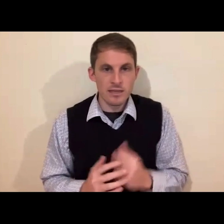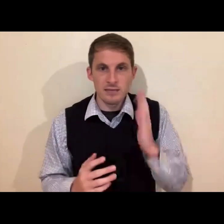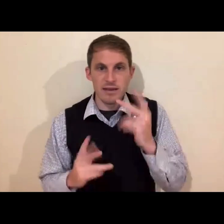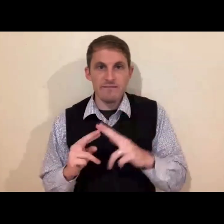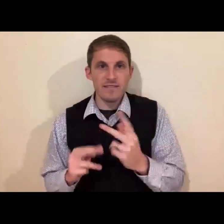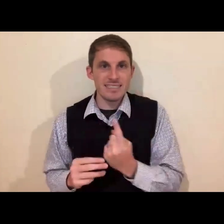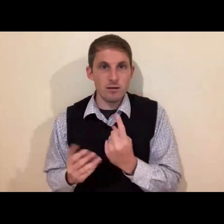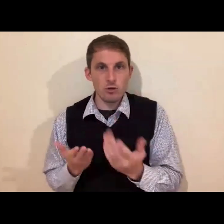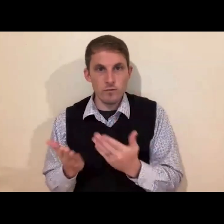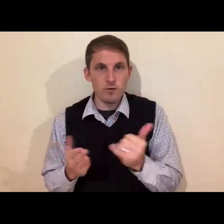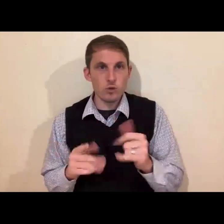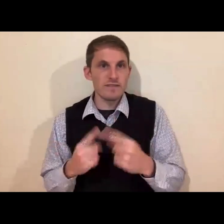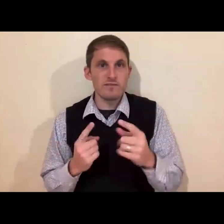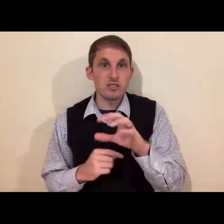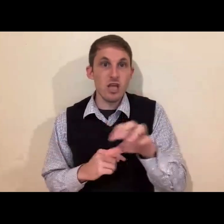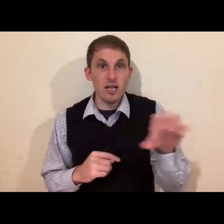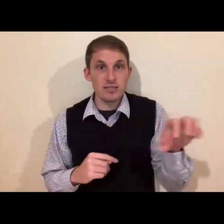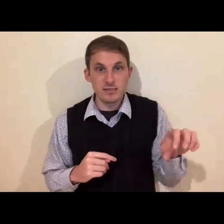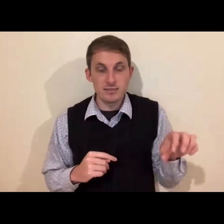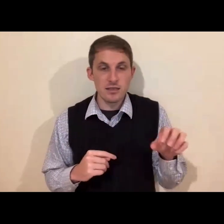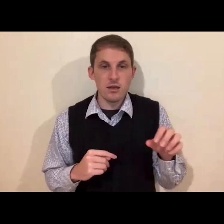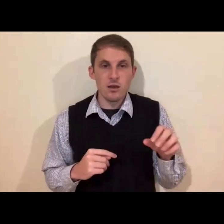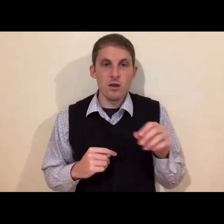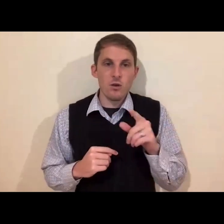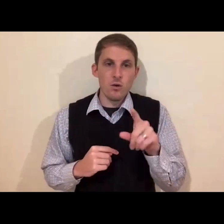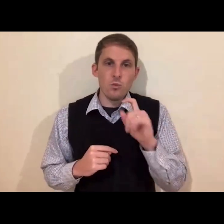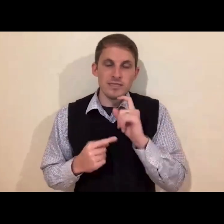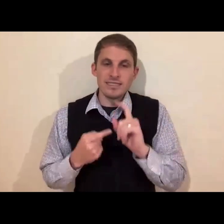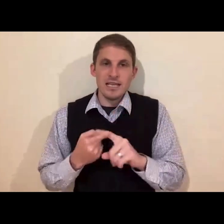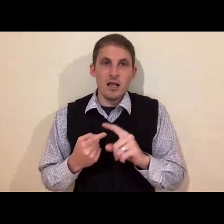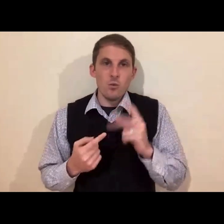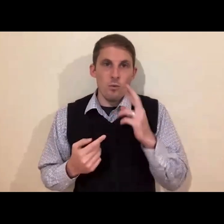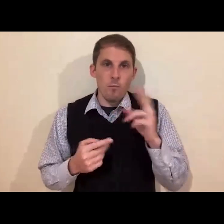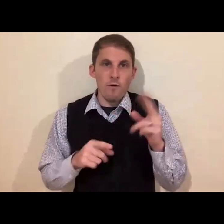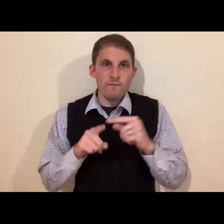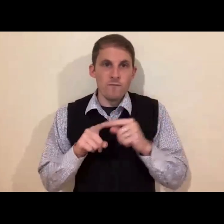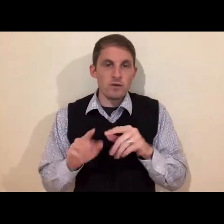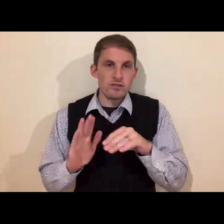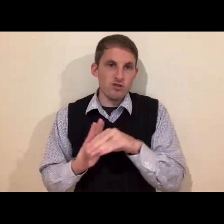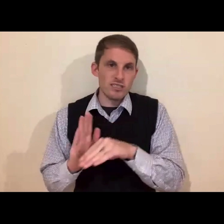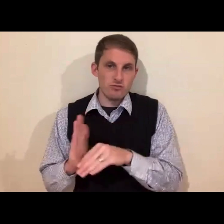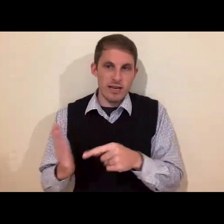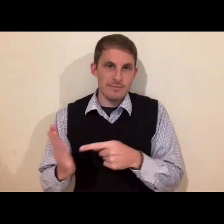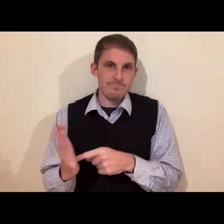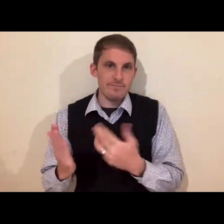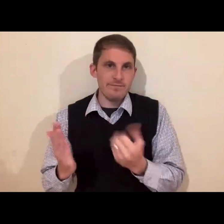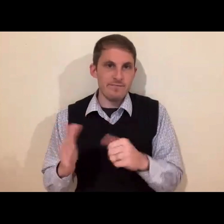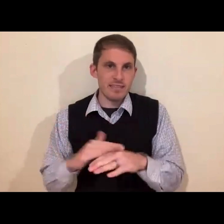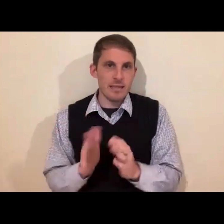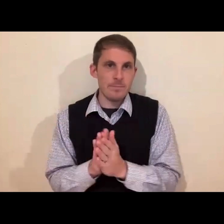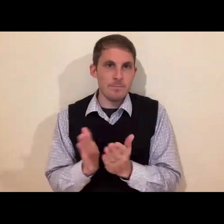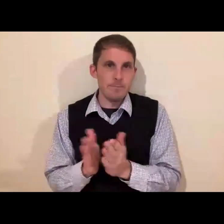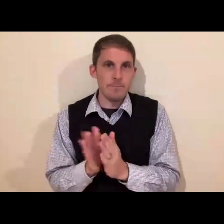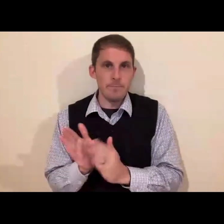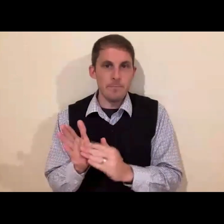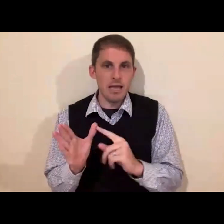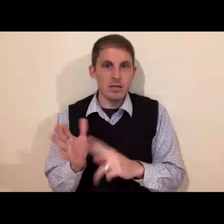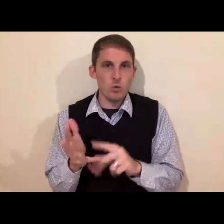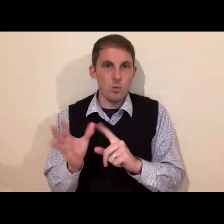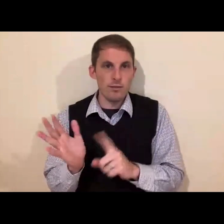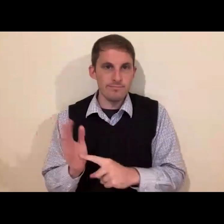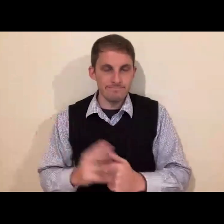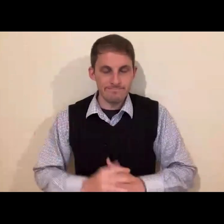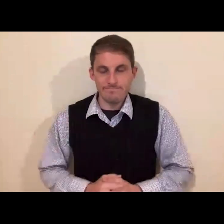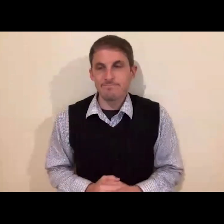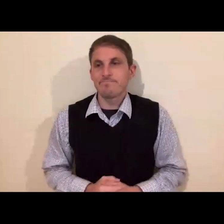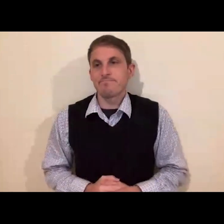service or across sites, you would report based on the criteria that's set out in the manual. Yeah.